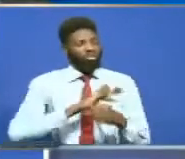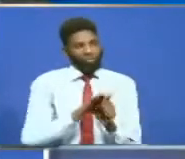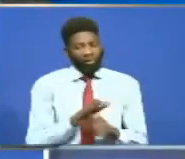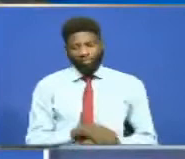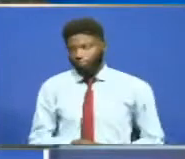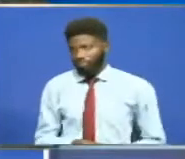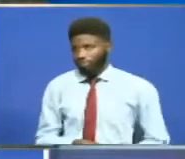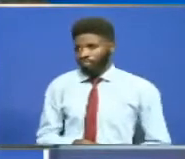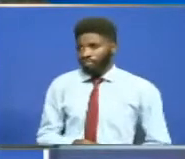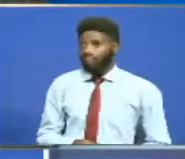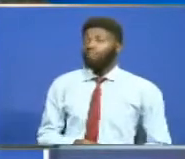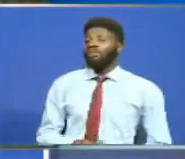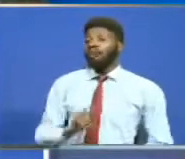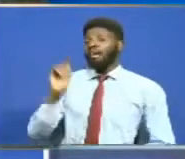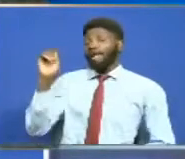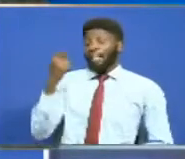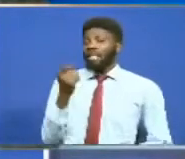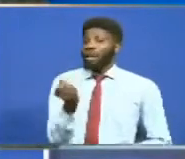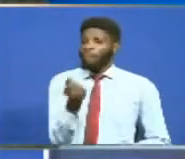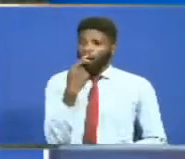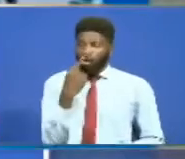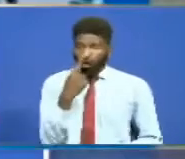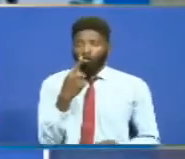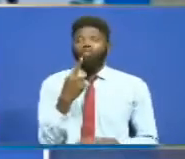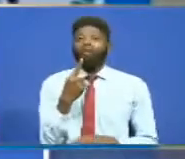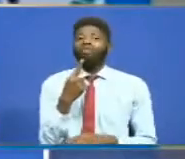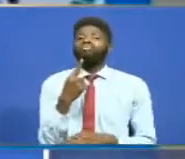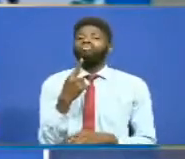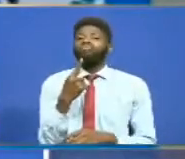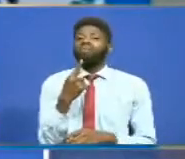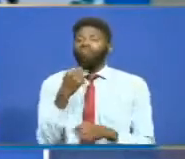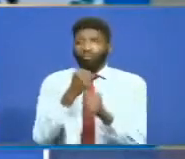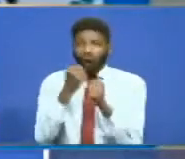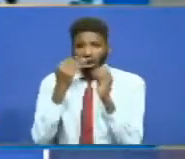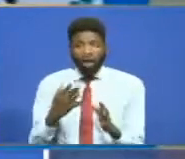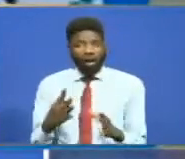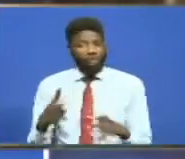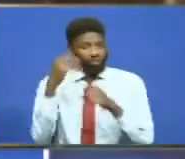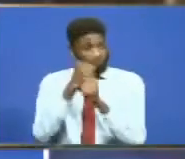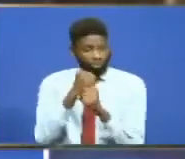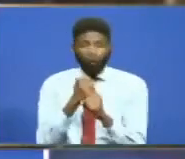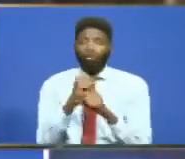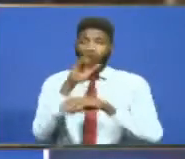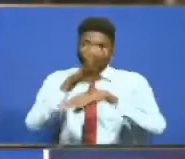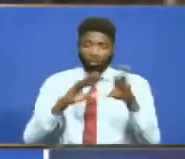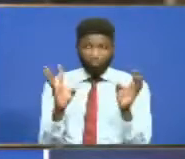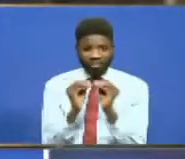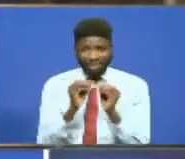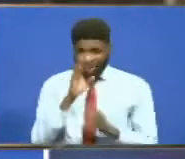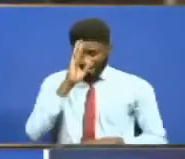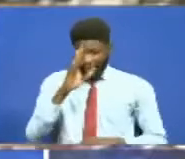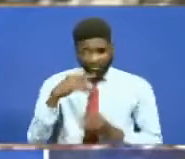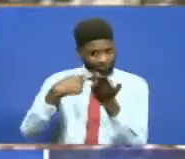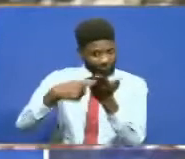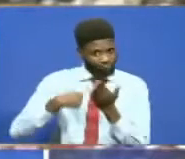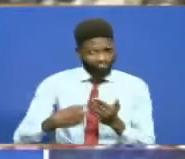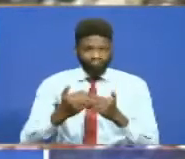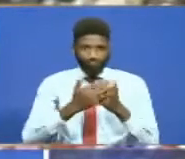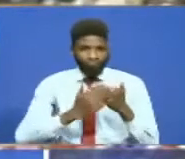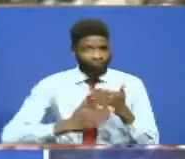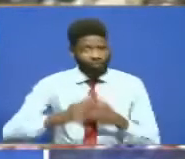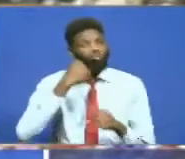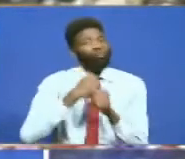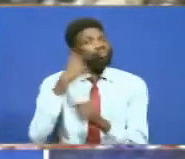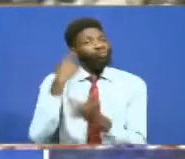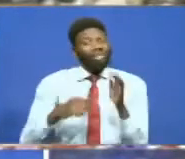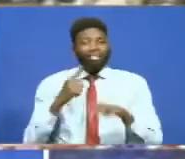Meanwhile, the Kenya Medical Practitioners and Dentists Union has convened an urgent meeting Sunday to deliberate on the way forward after